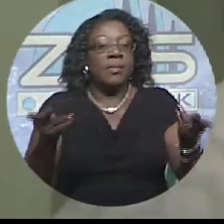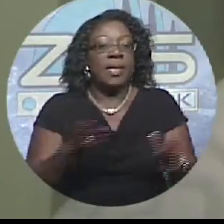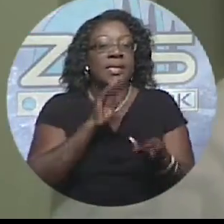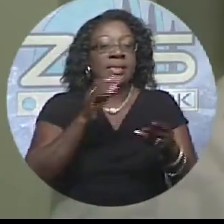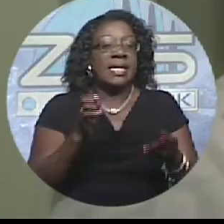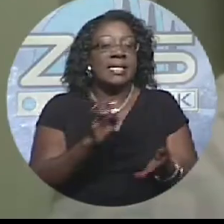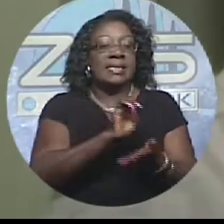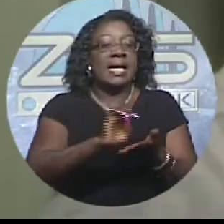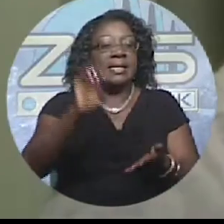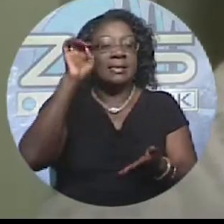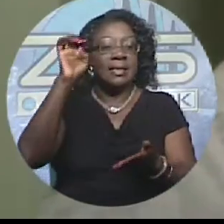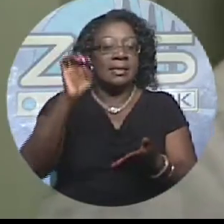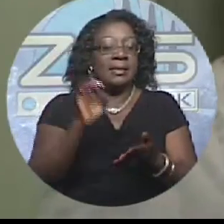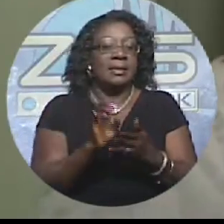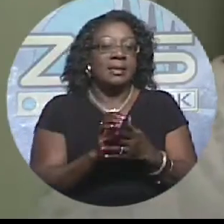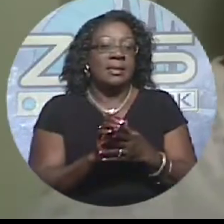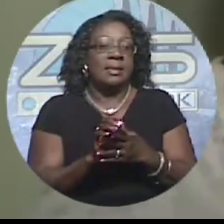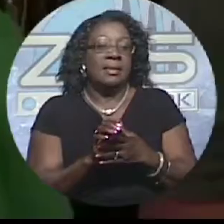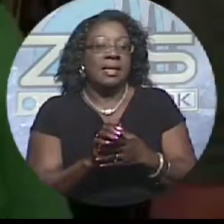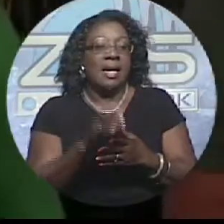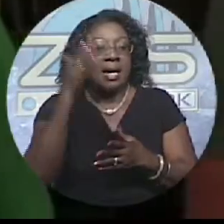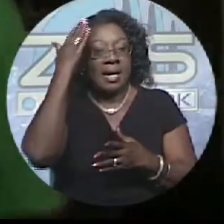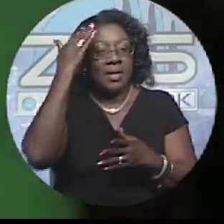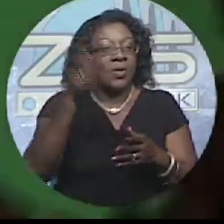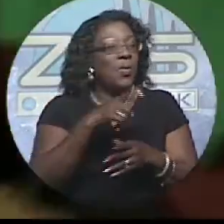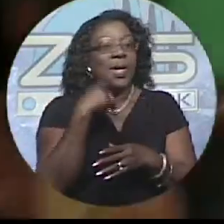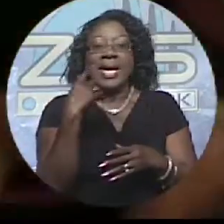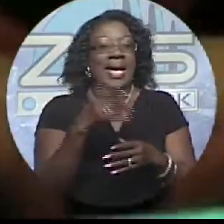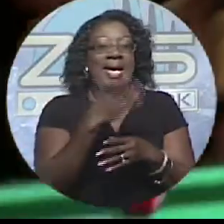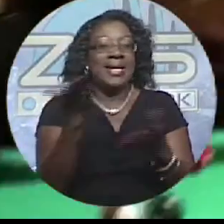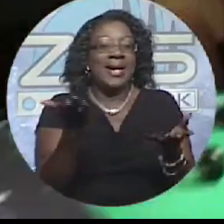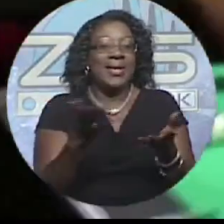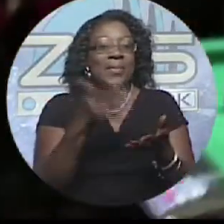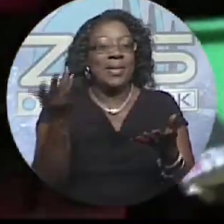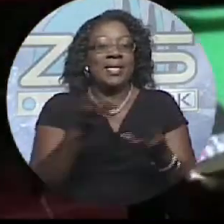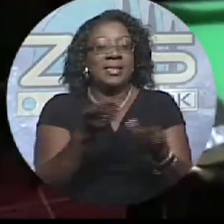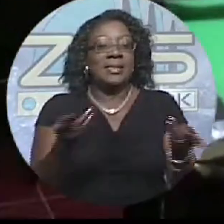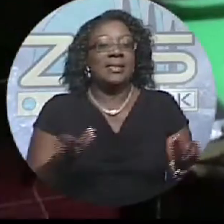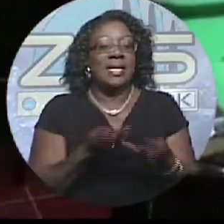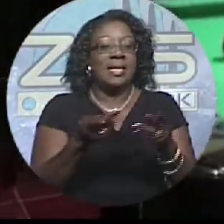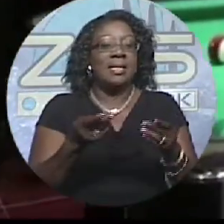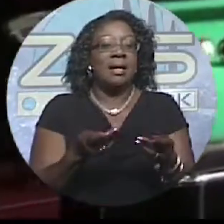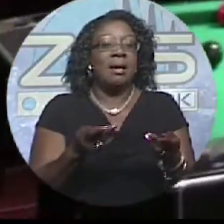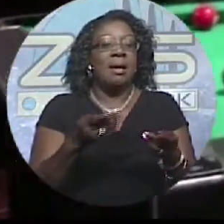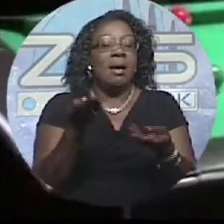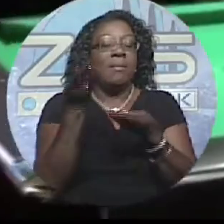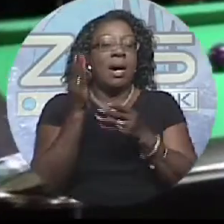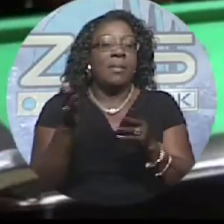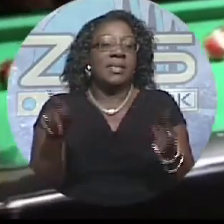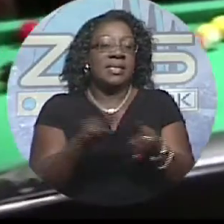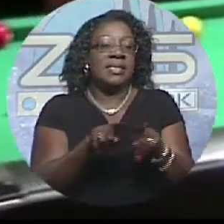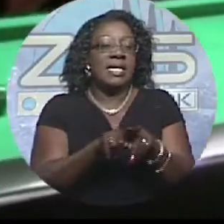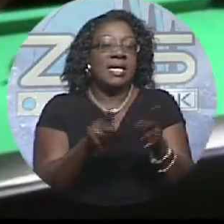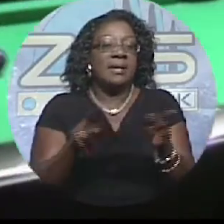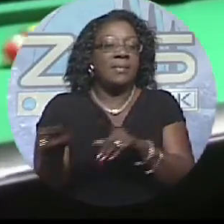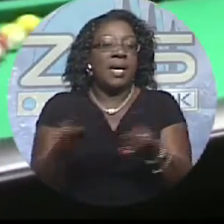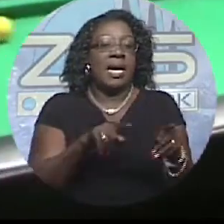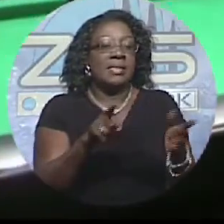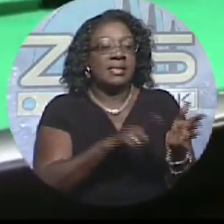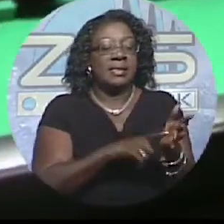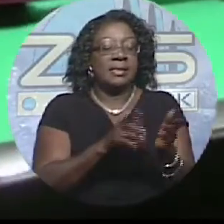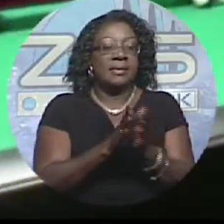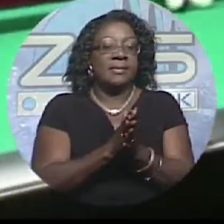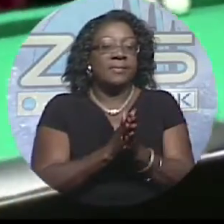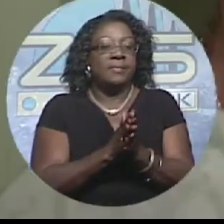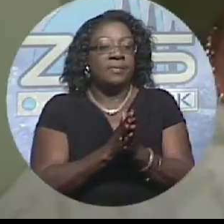excellent. I don't know any place in the Bahamas that can stand with this. As far as the pool environment is concerned, I think it's